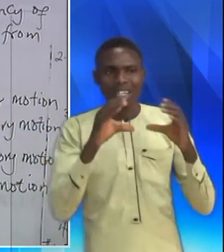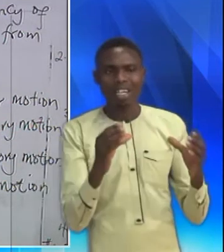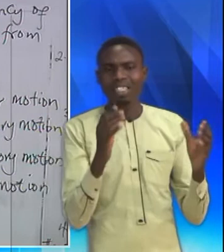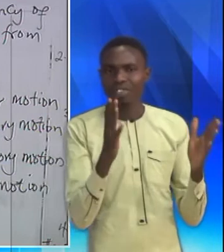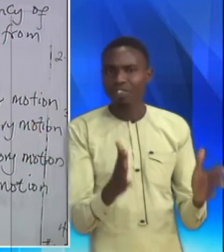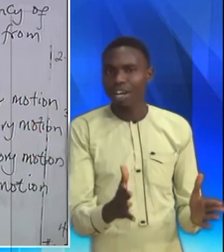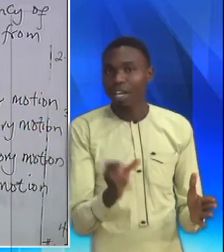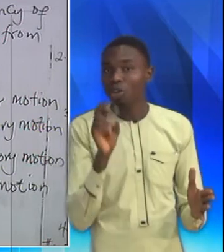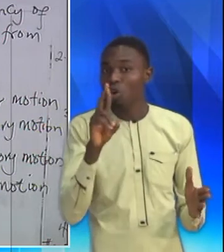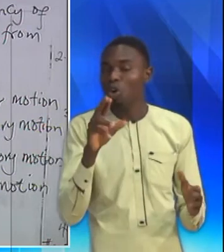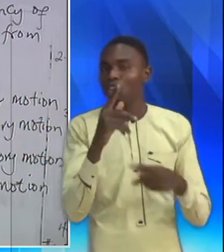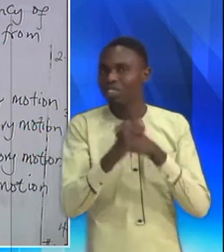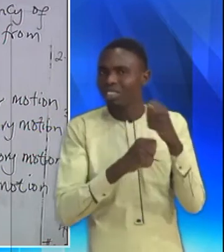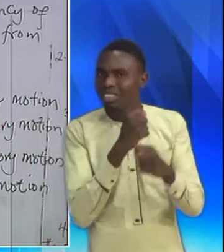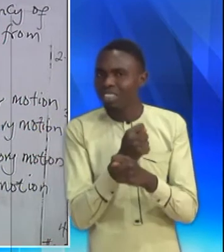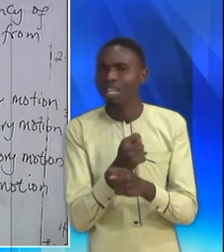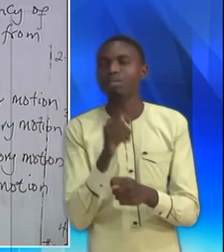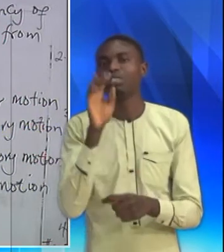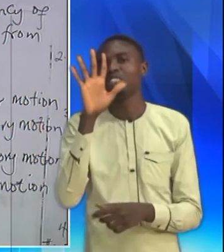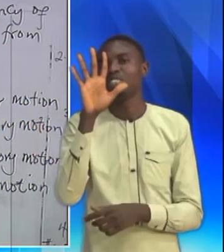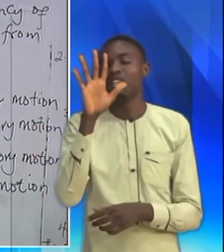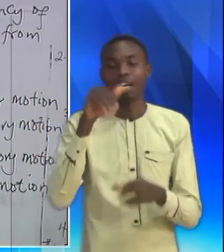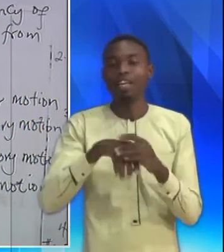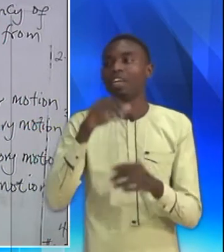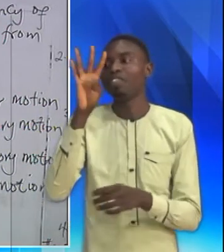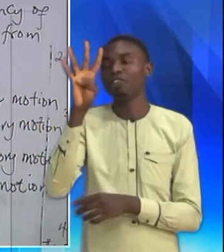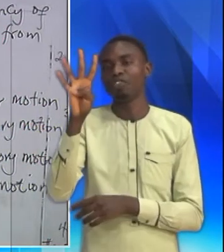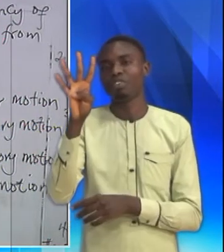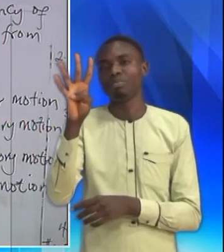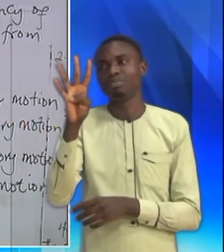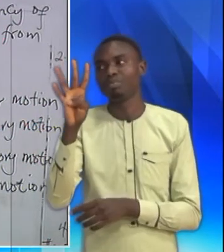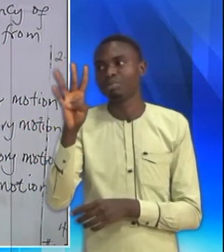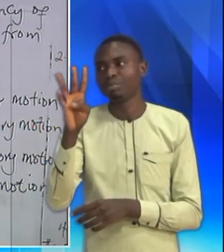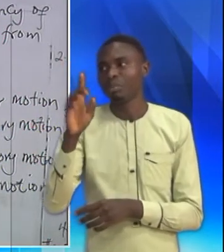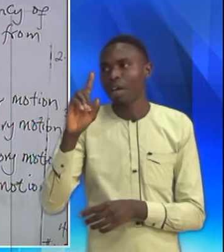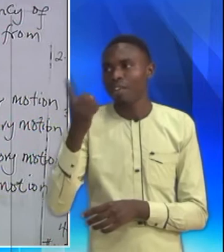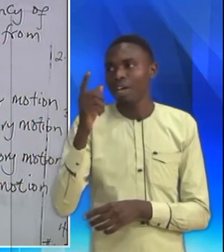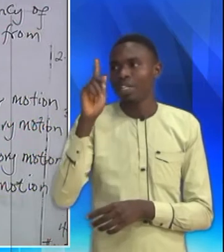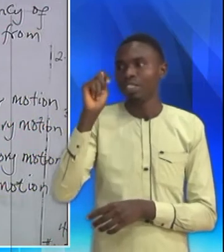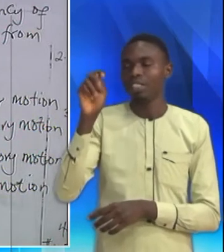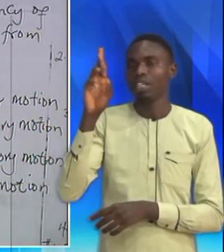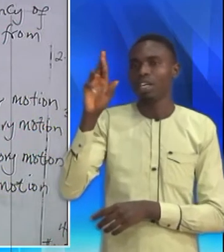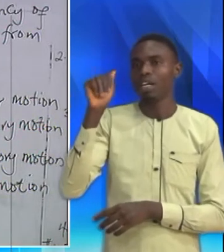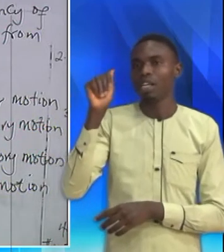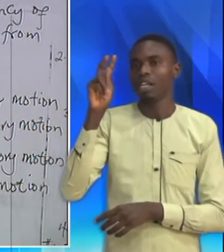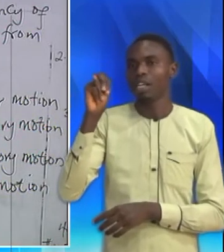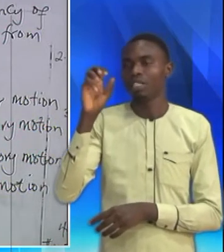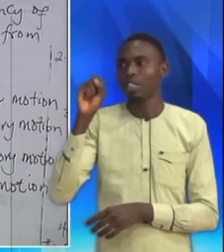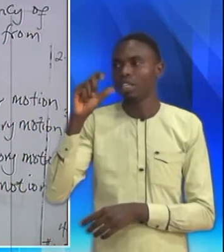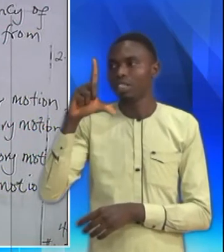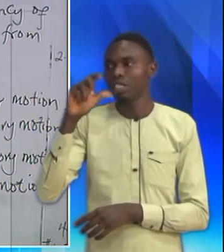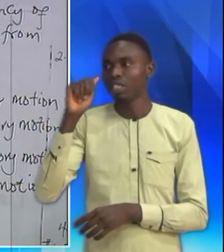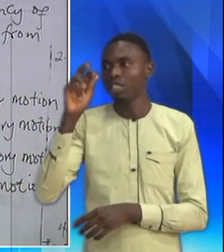have translatory or linear motion, we have circulatory or rotatory